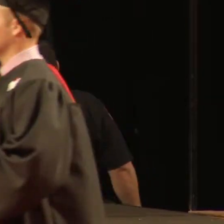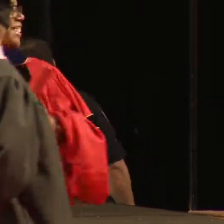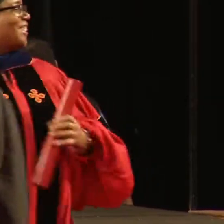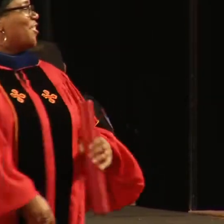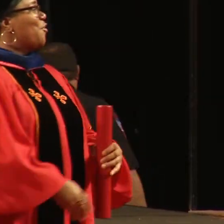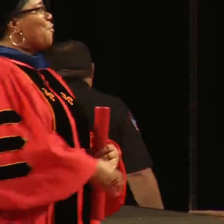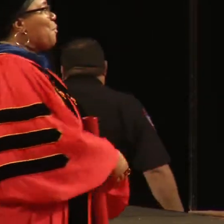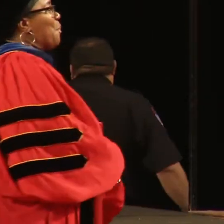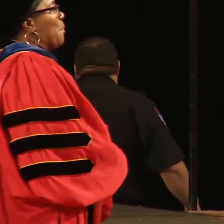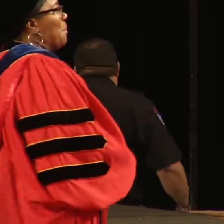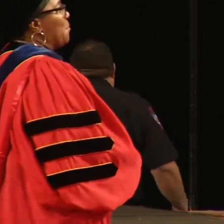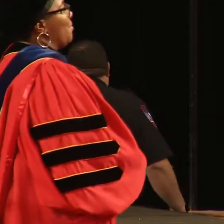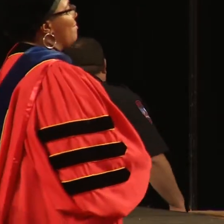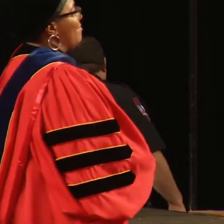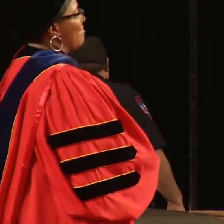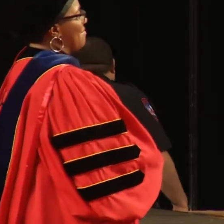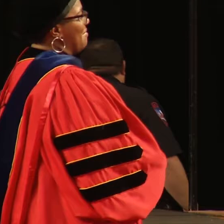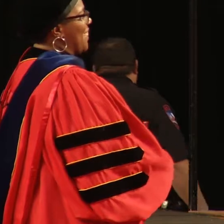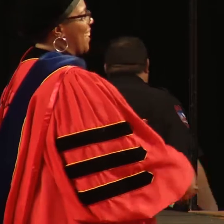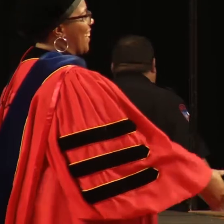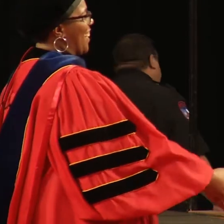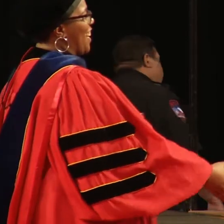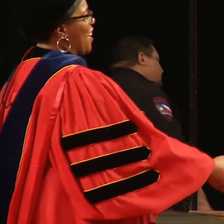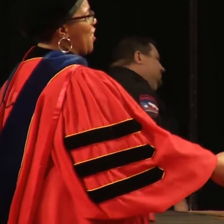Edward August Long III.